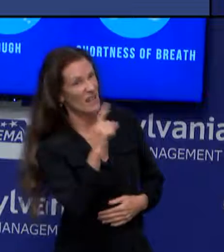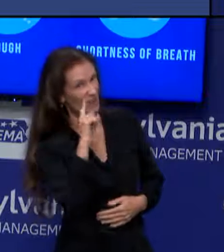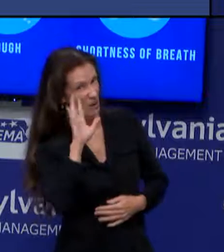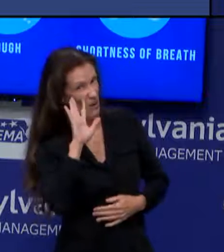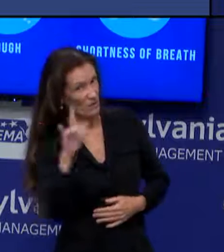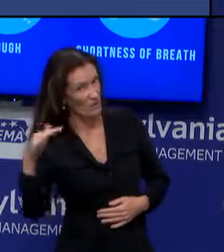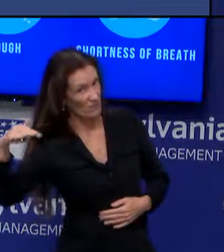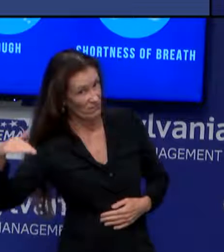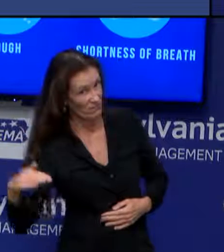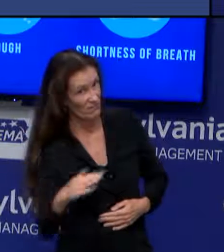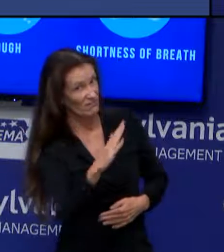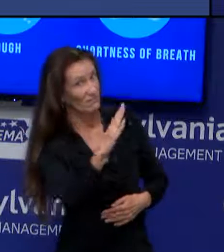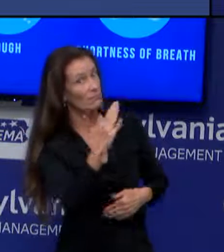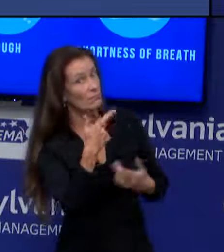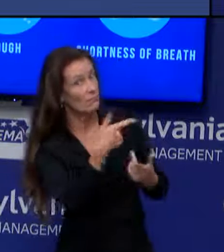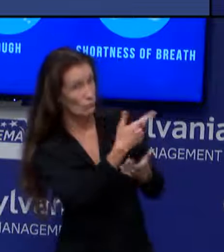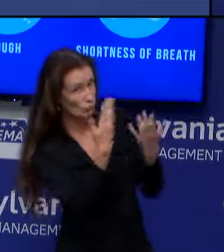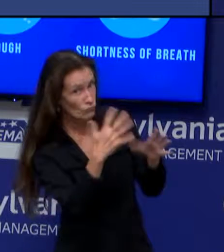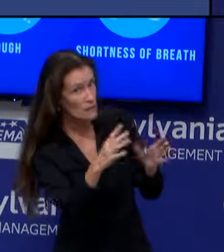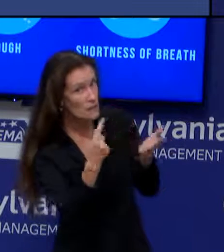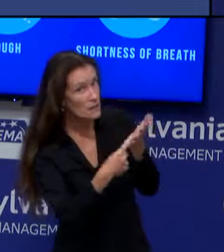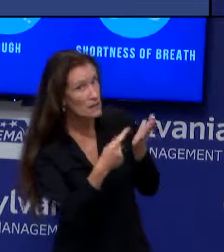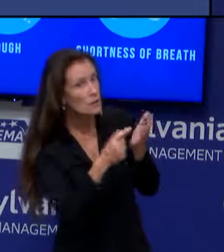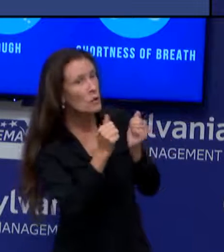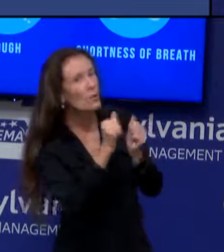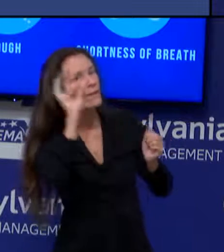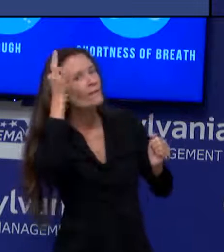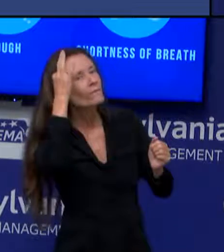federal government probably on a daily basis.